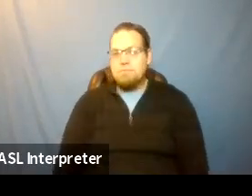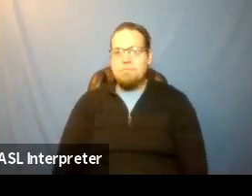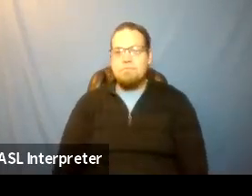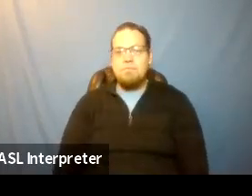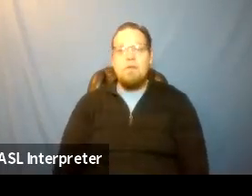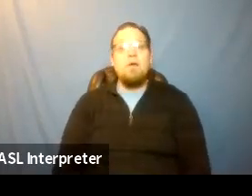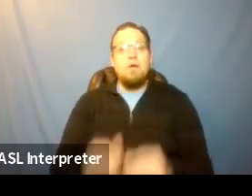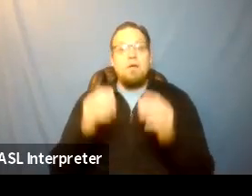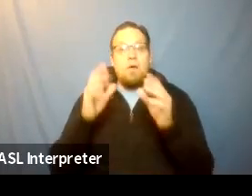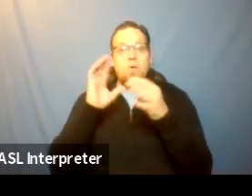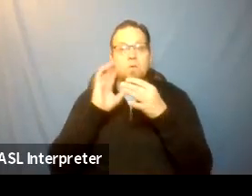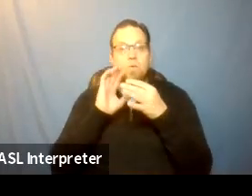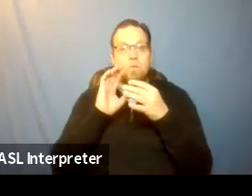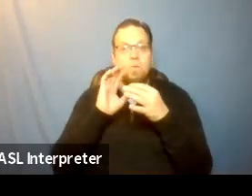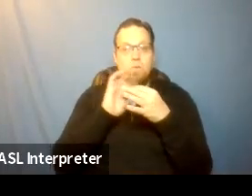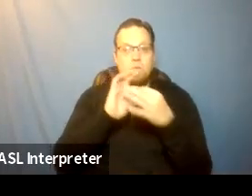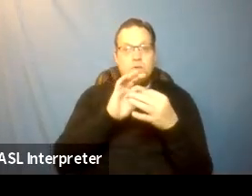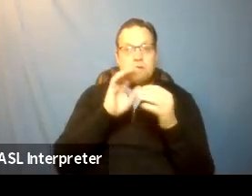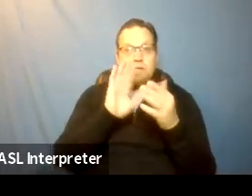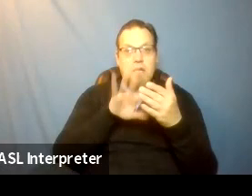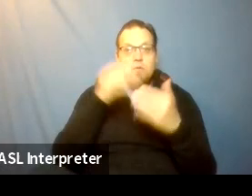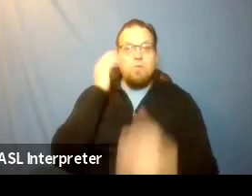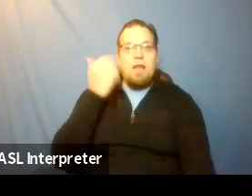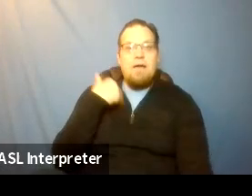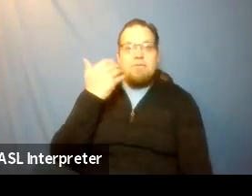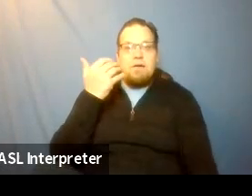According to the schedule, would there be a free period?